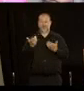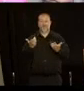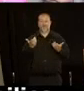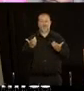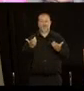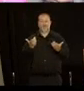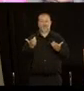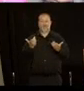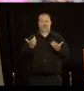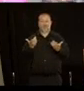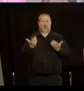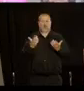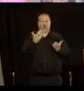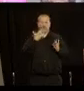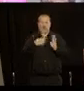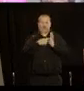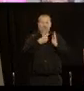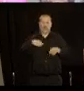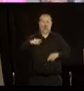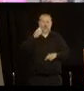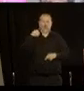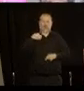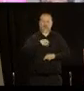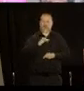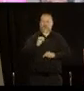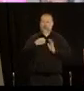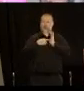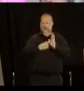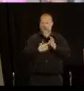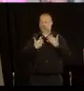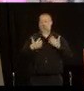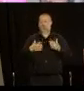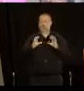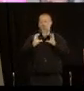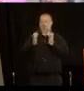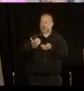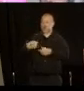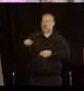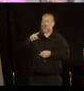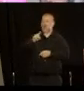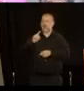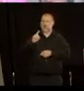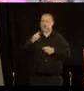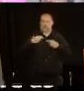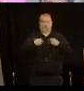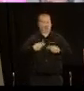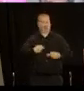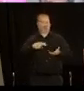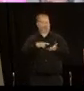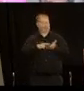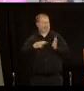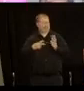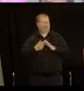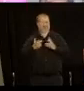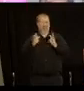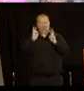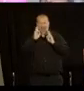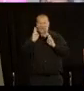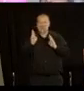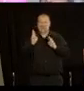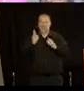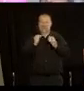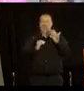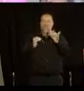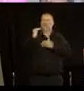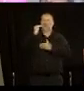a powerful example for all of us, everyone in the world, for what humanity means and what rising to